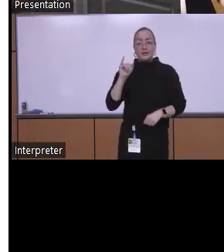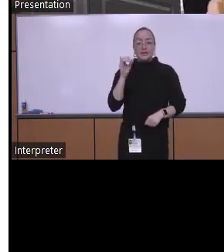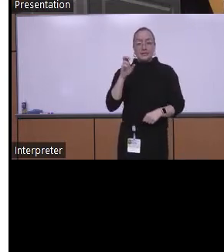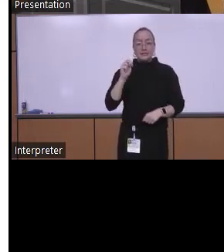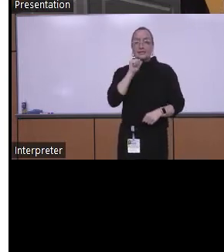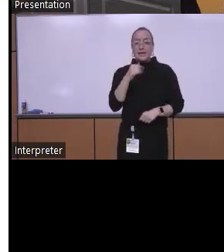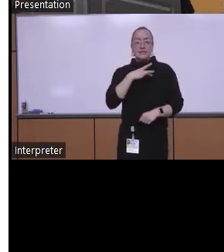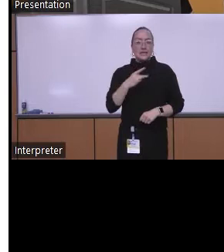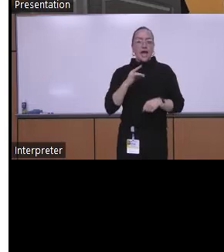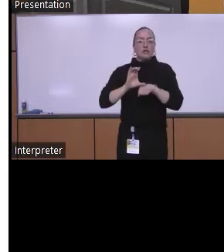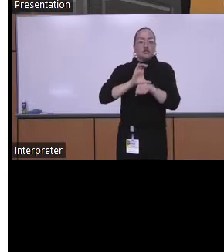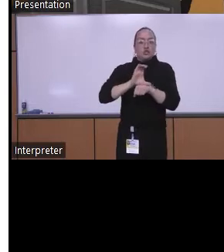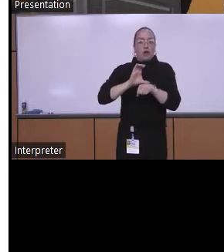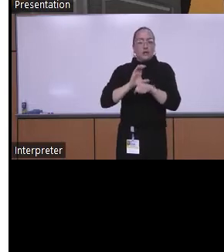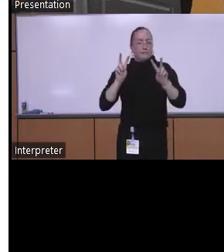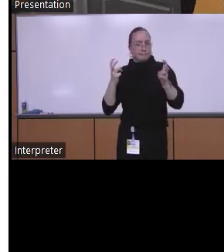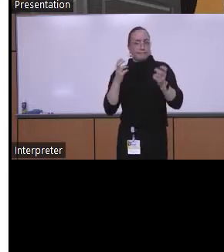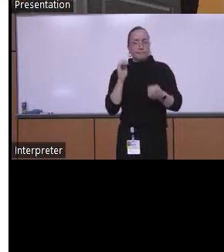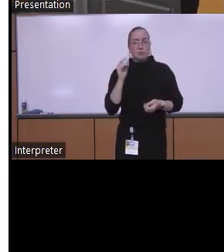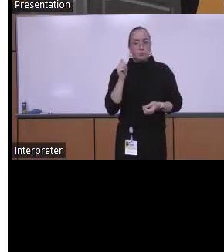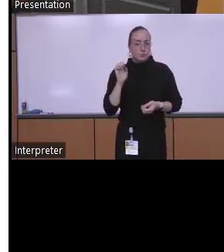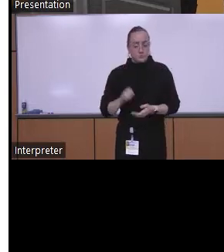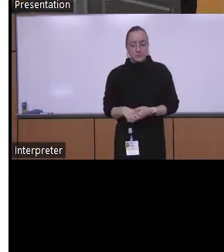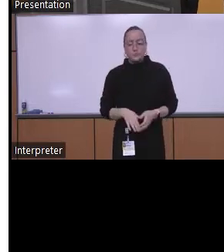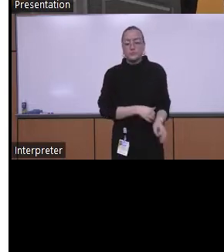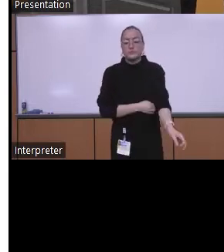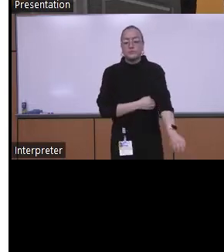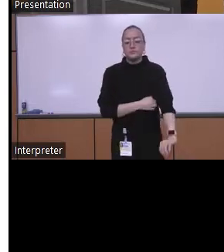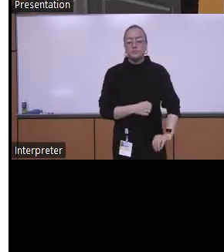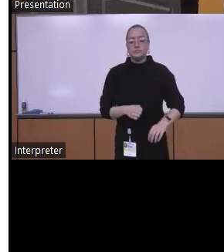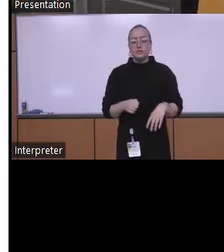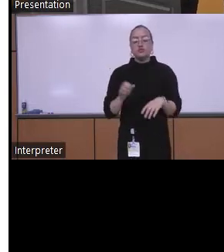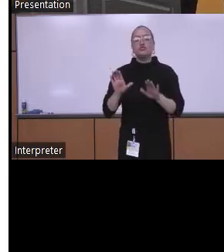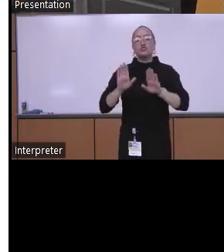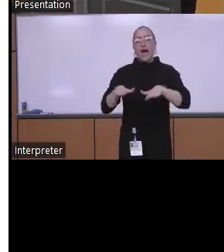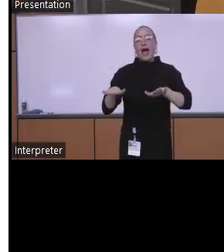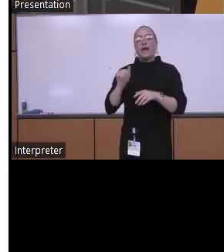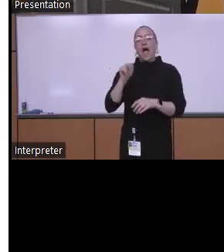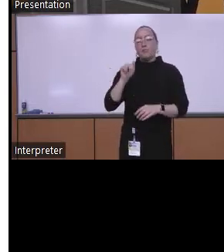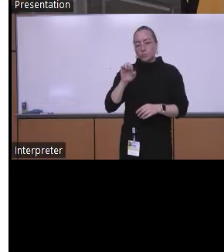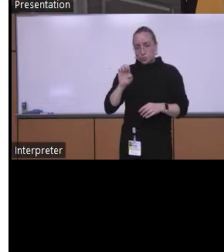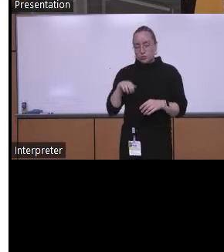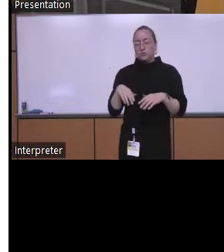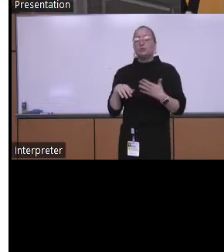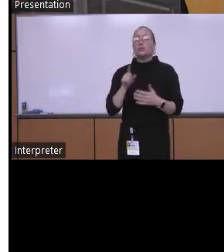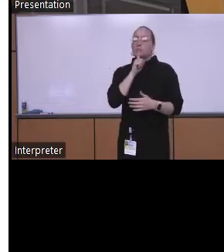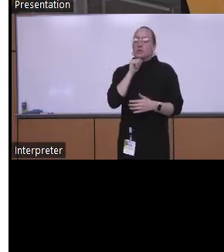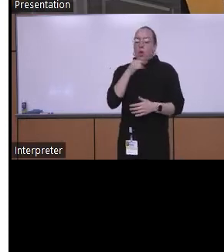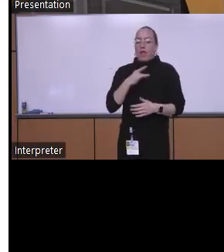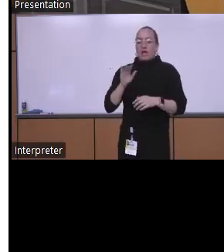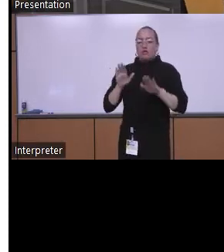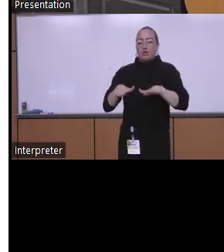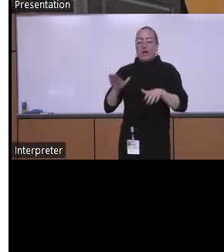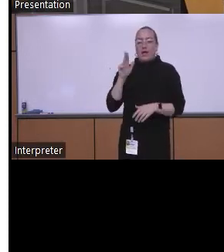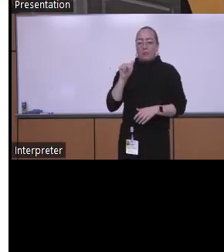abuse. So while research in the 1960s and 70s found that child abuse was more common in low-income families, Mondale actively pushed